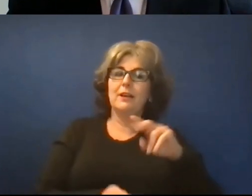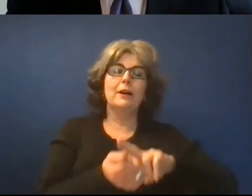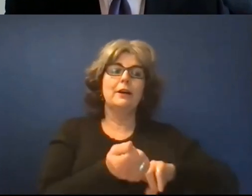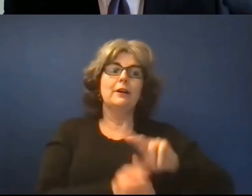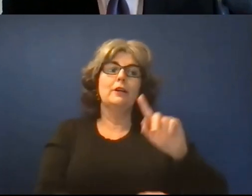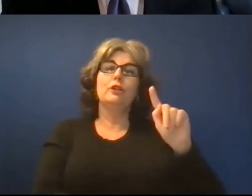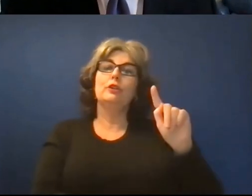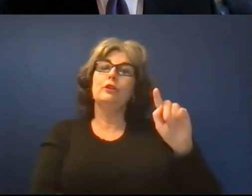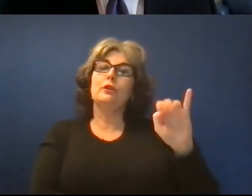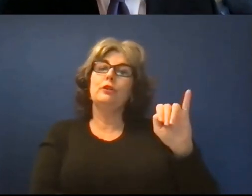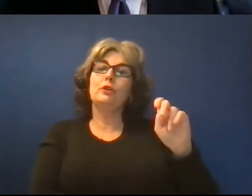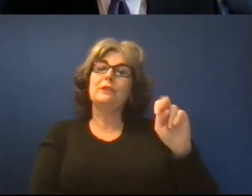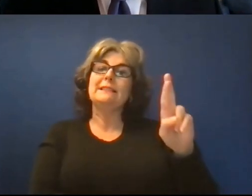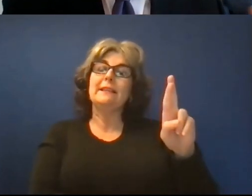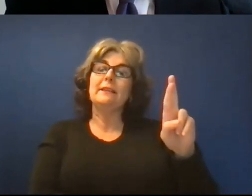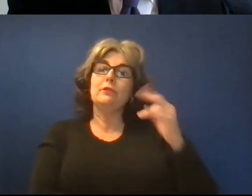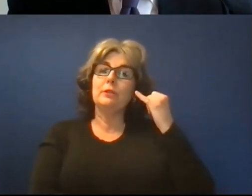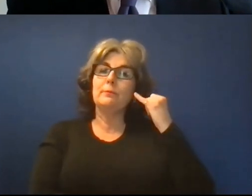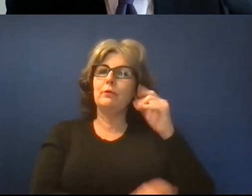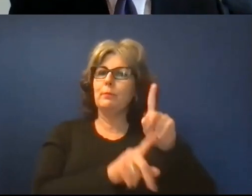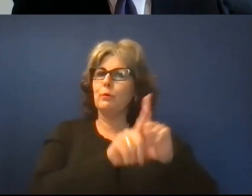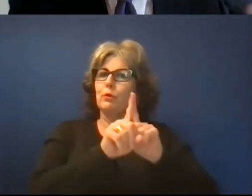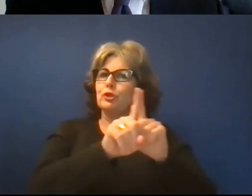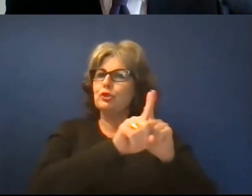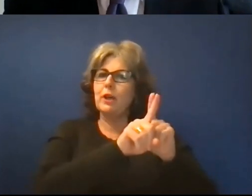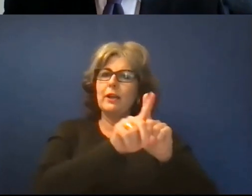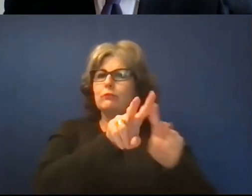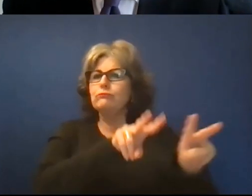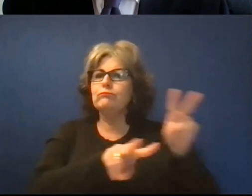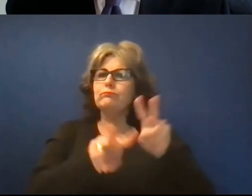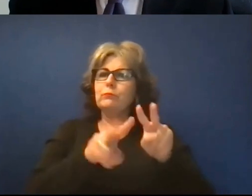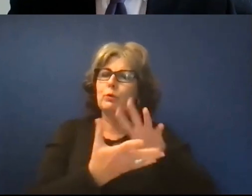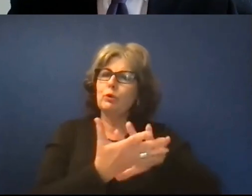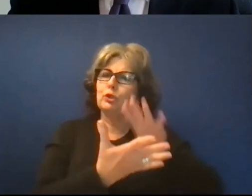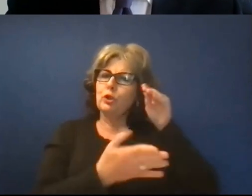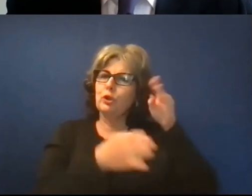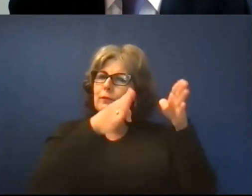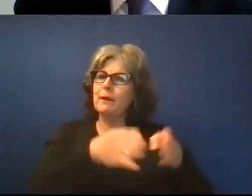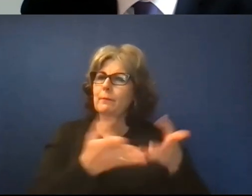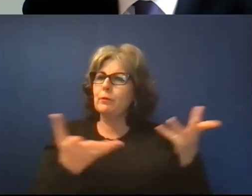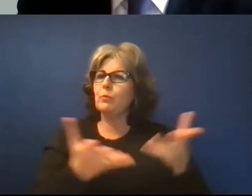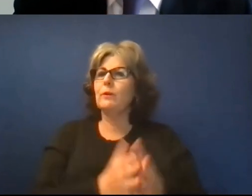say, somebody wants to shadow, observe, what do you wanna see from that young person?